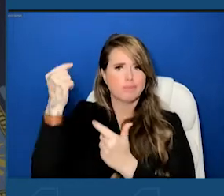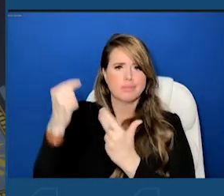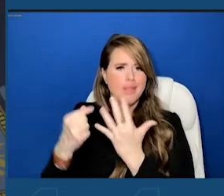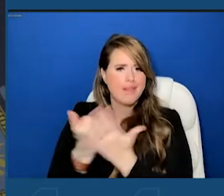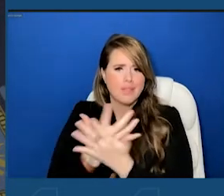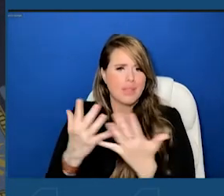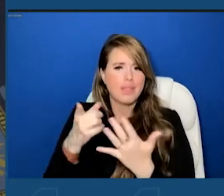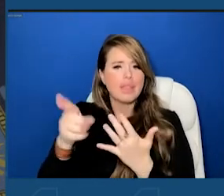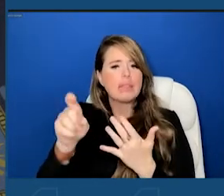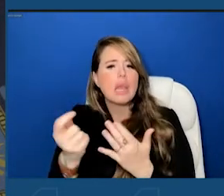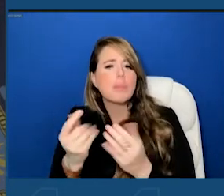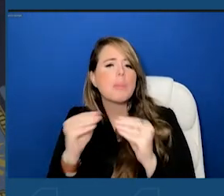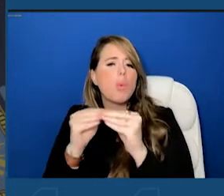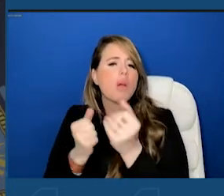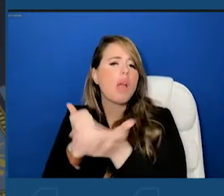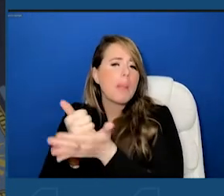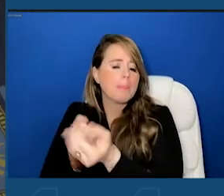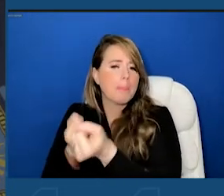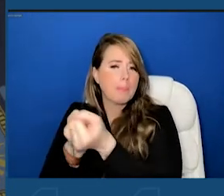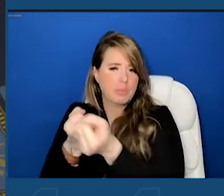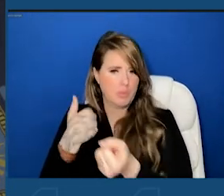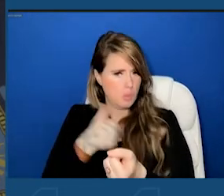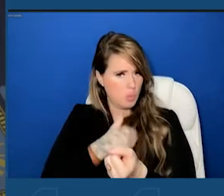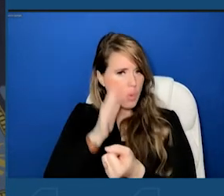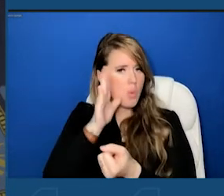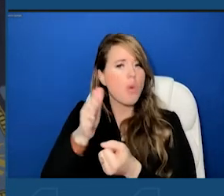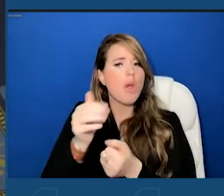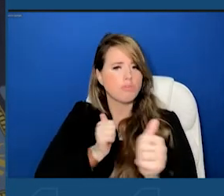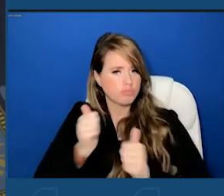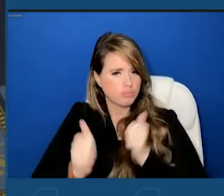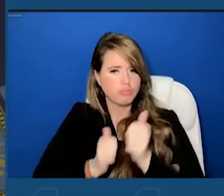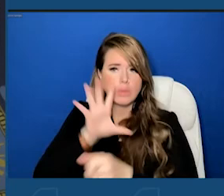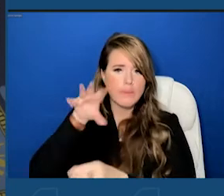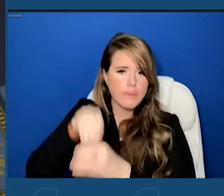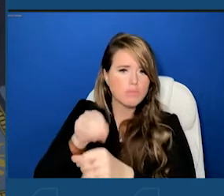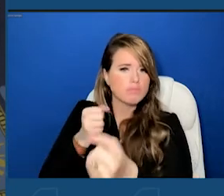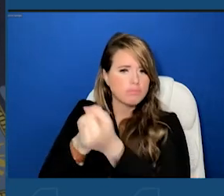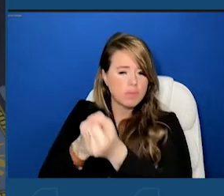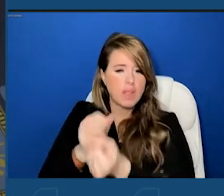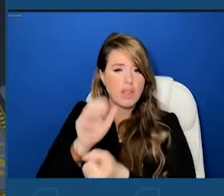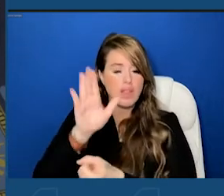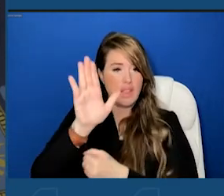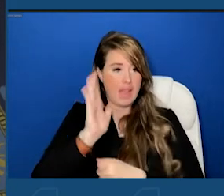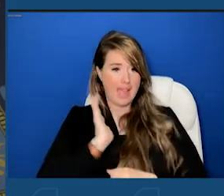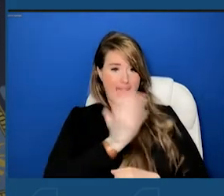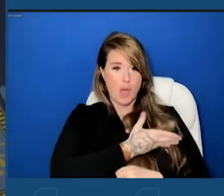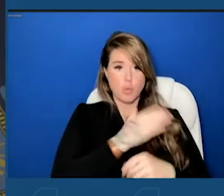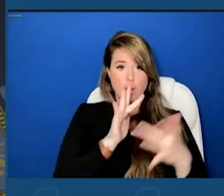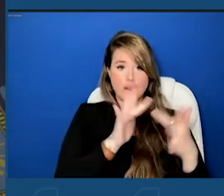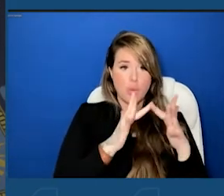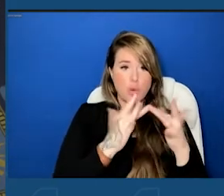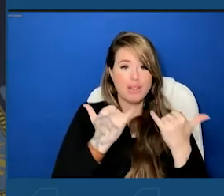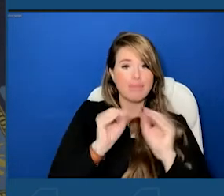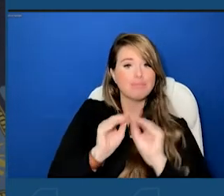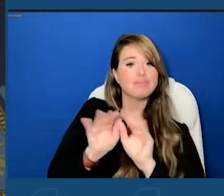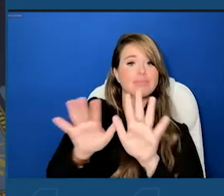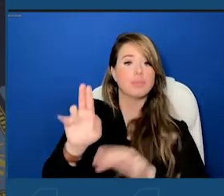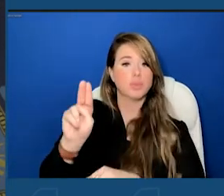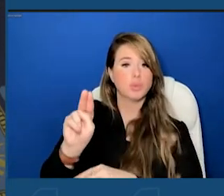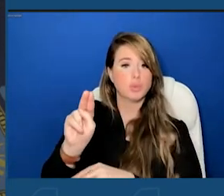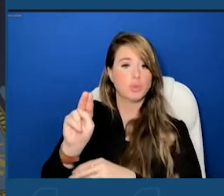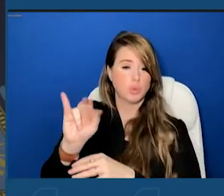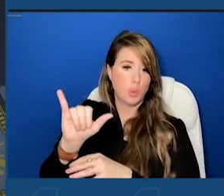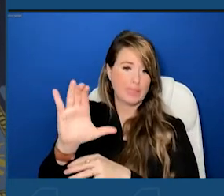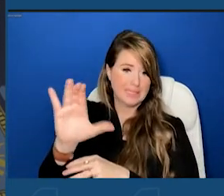need a little bit more help, and we're going to help them as part of our proactive strategy, expand this network to New York City, because New York City is often the